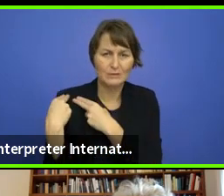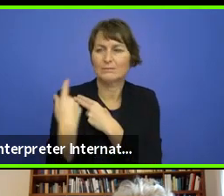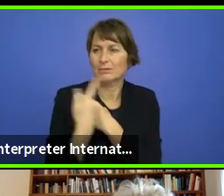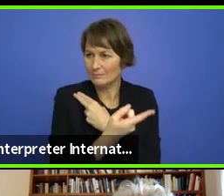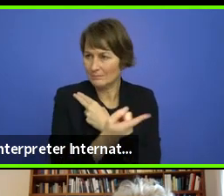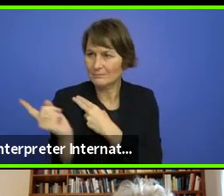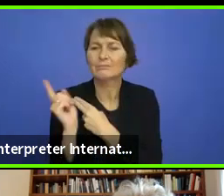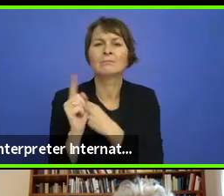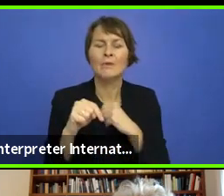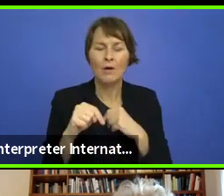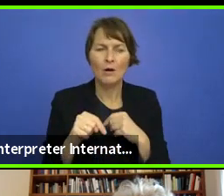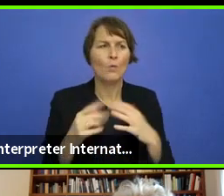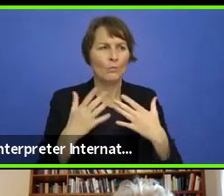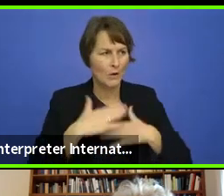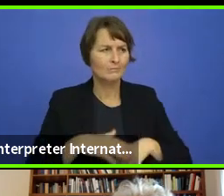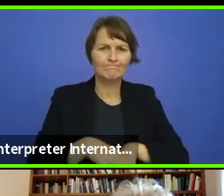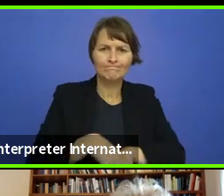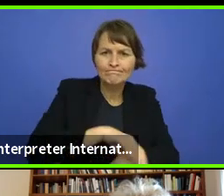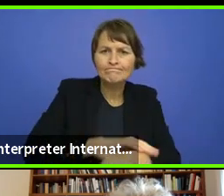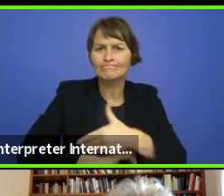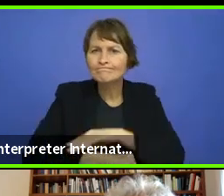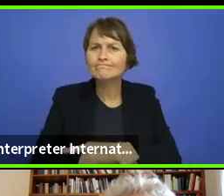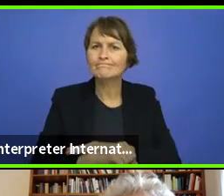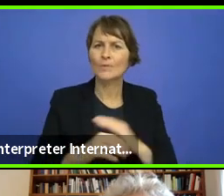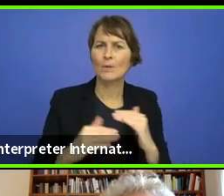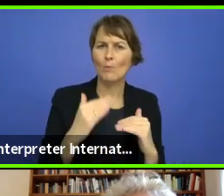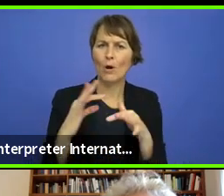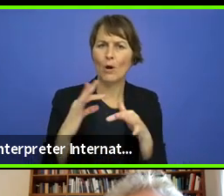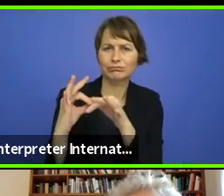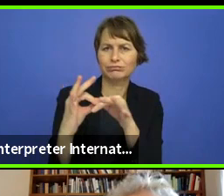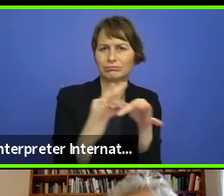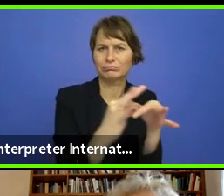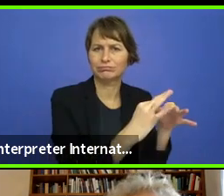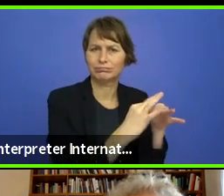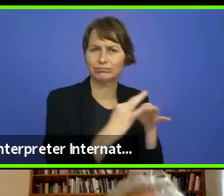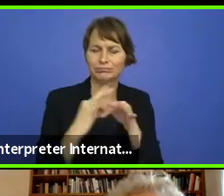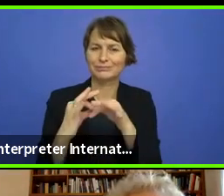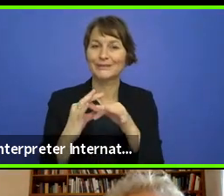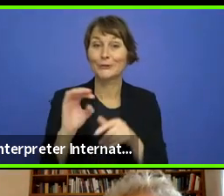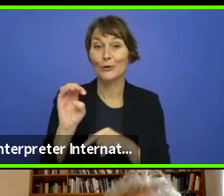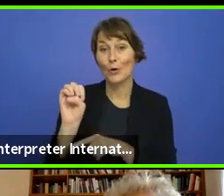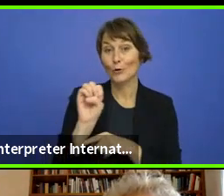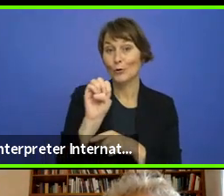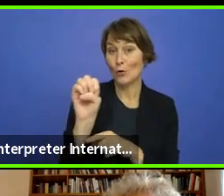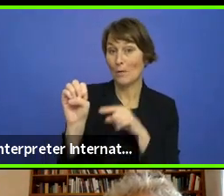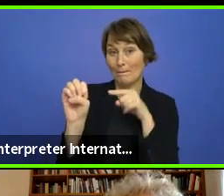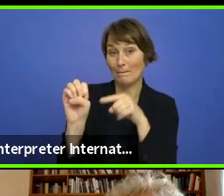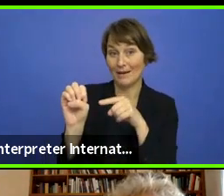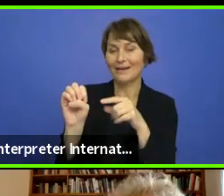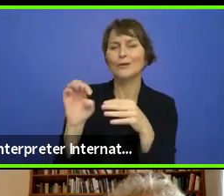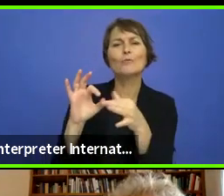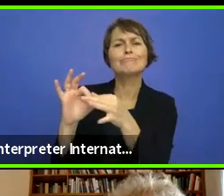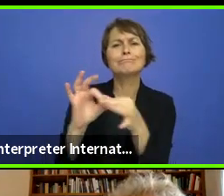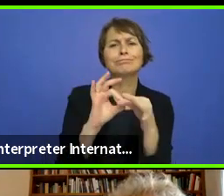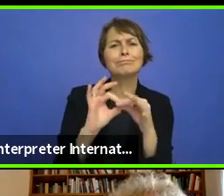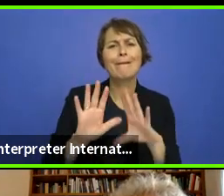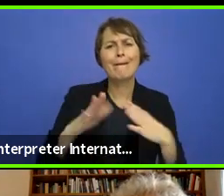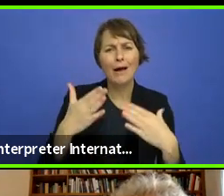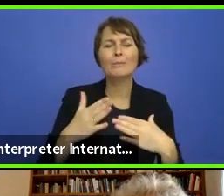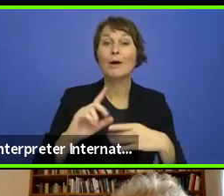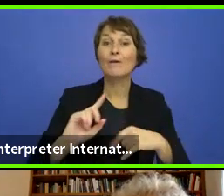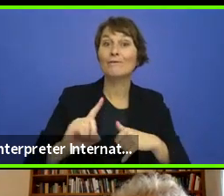to develop. Actually, it was clear that this had European cooperation has to be based on the same set